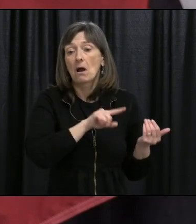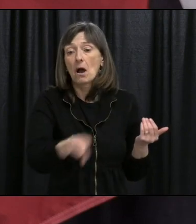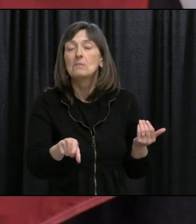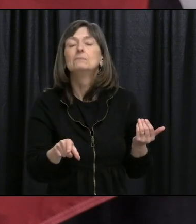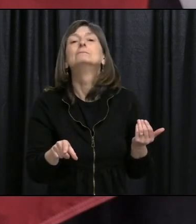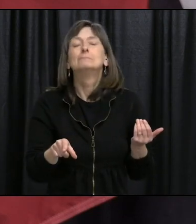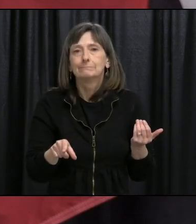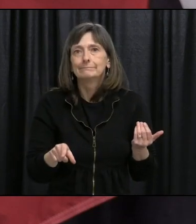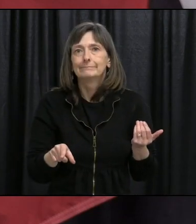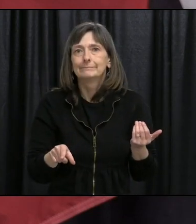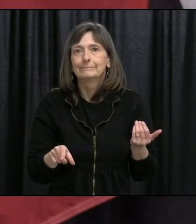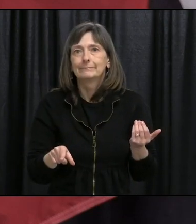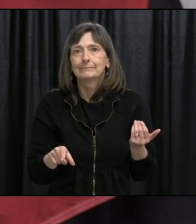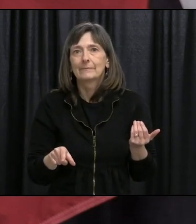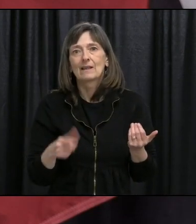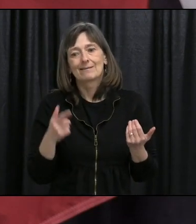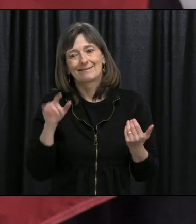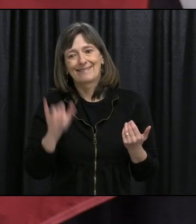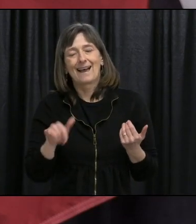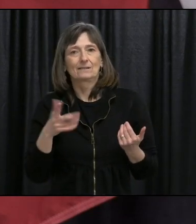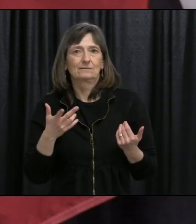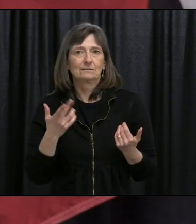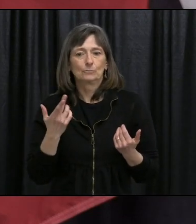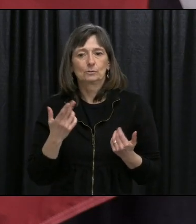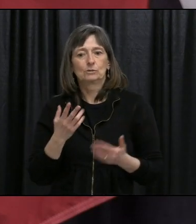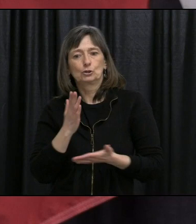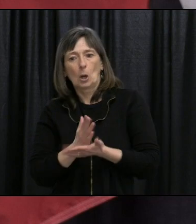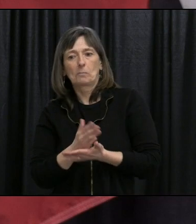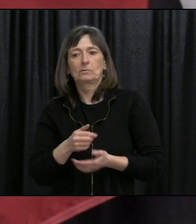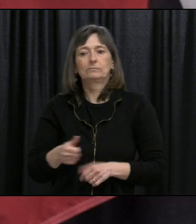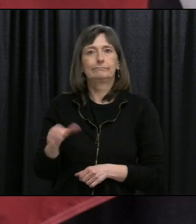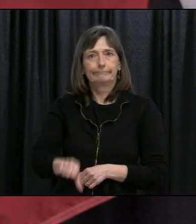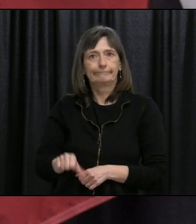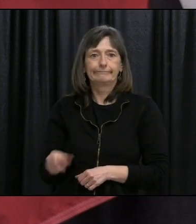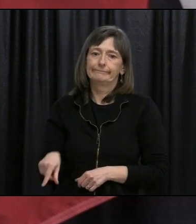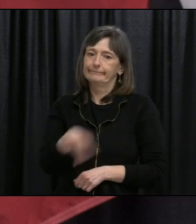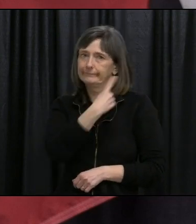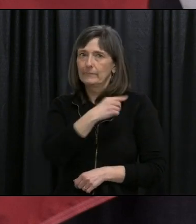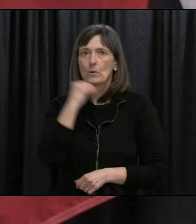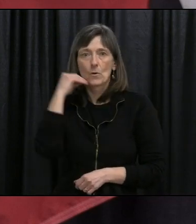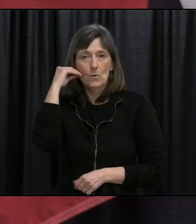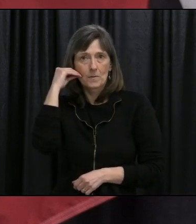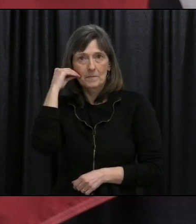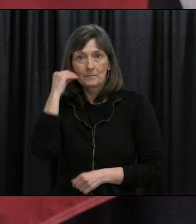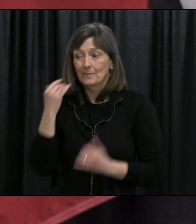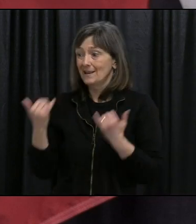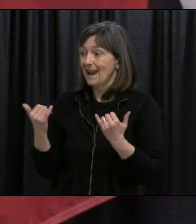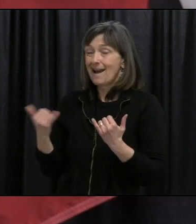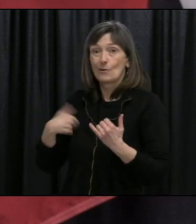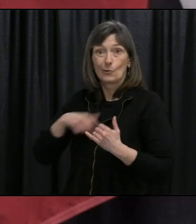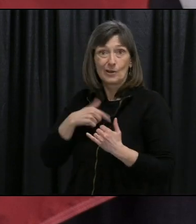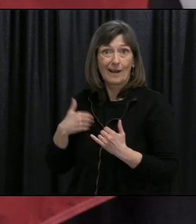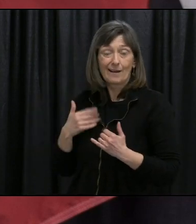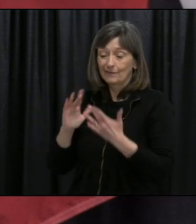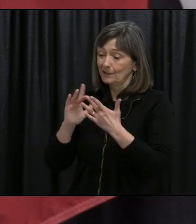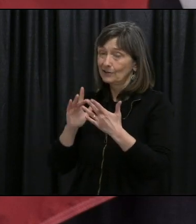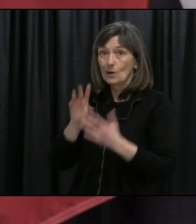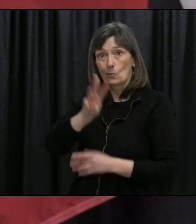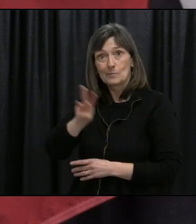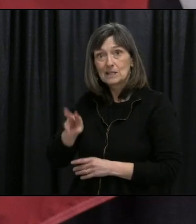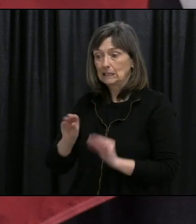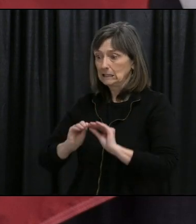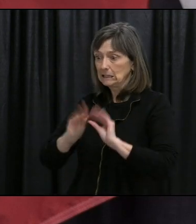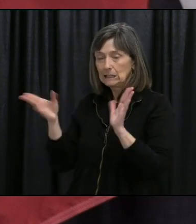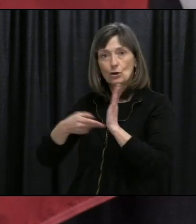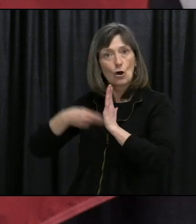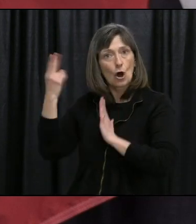done a very good job with its exemption orders now online, refillable online, so people,